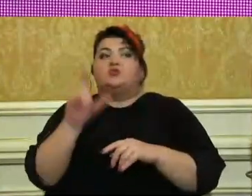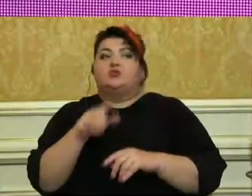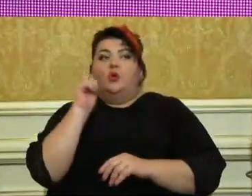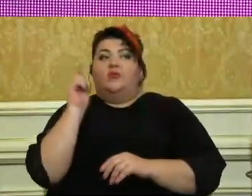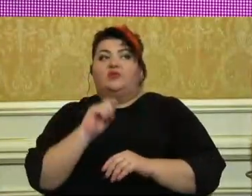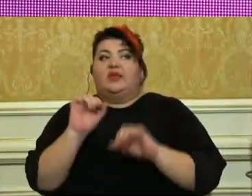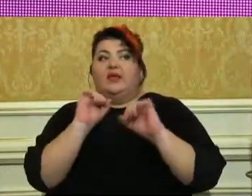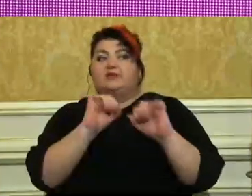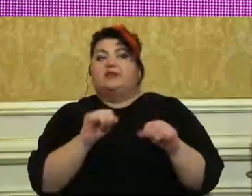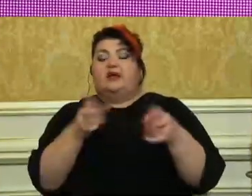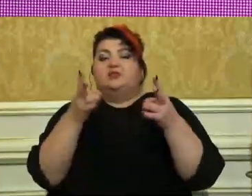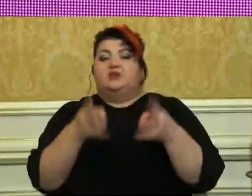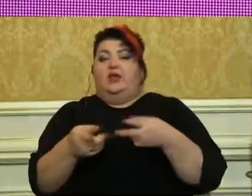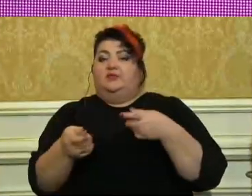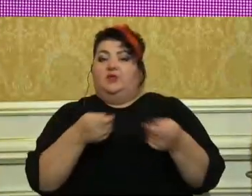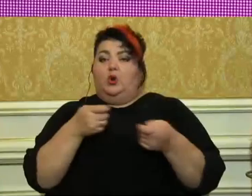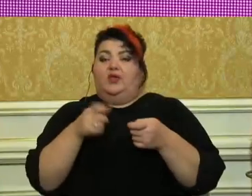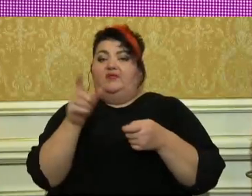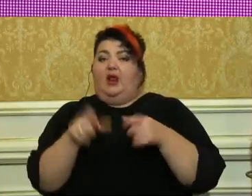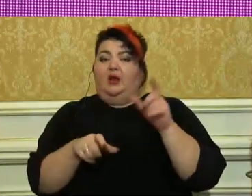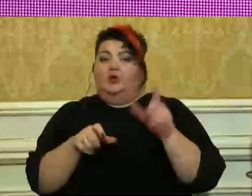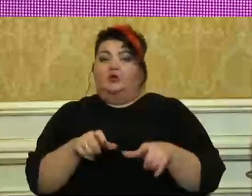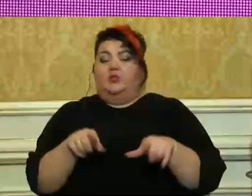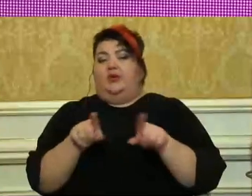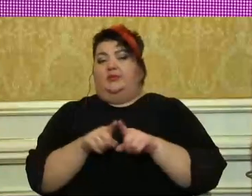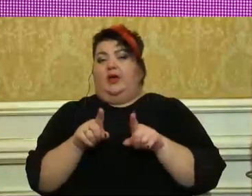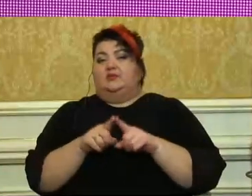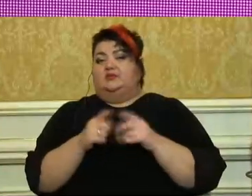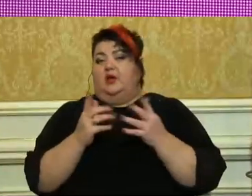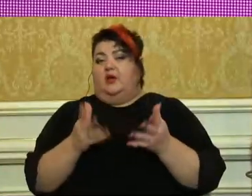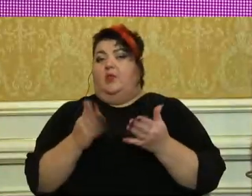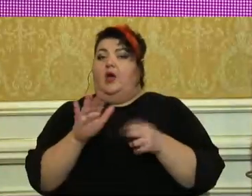on protection order, and so on and so forth. But please,